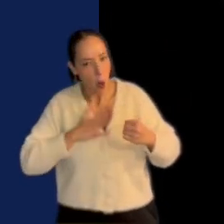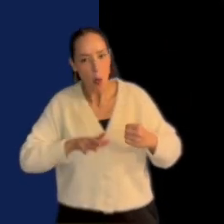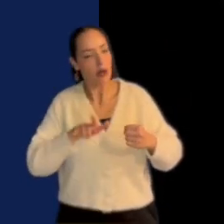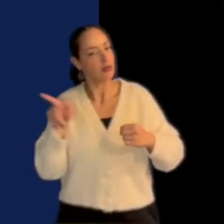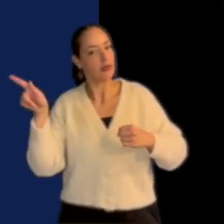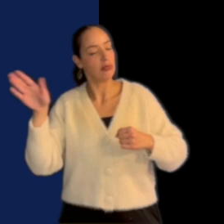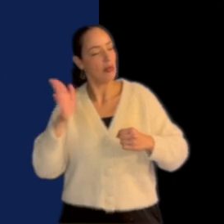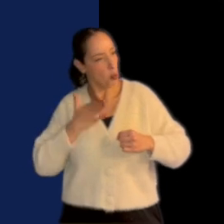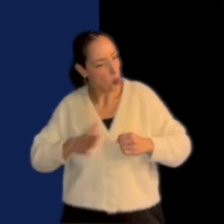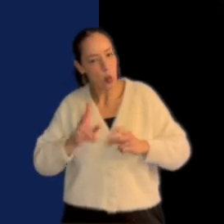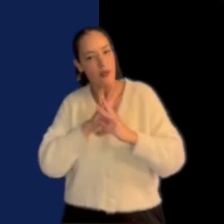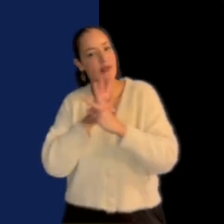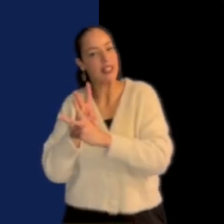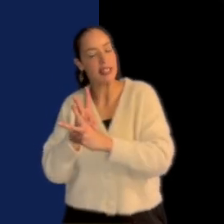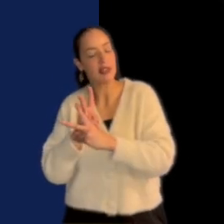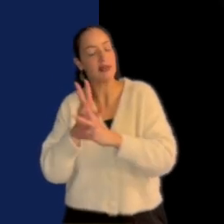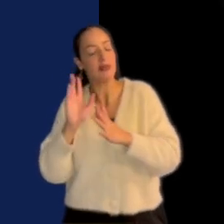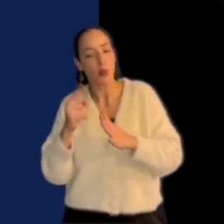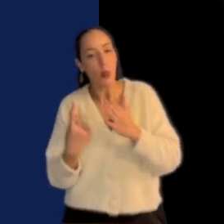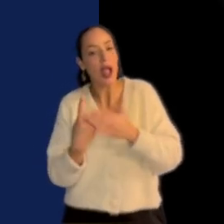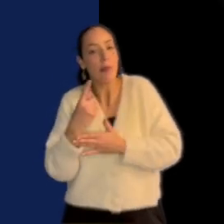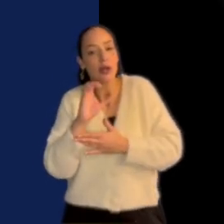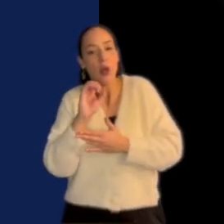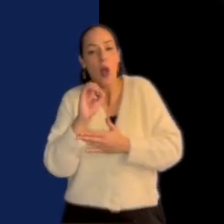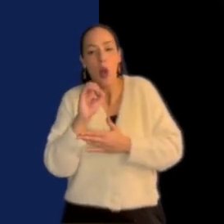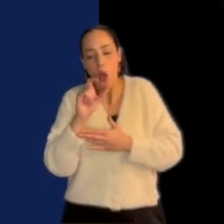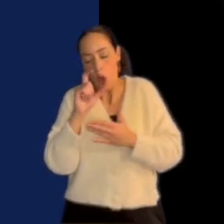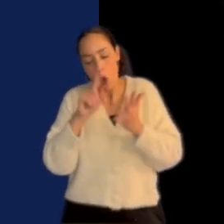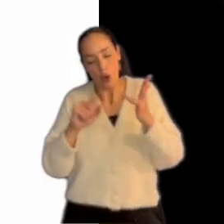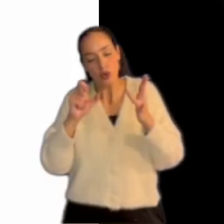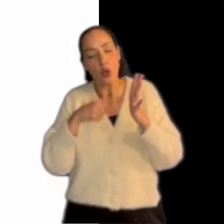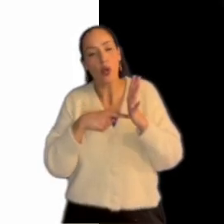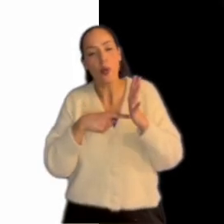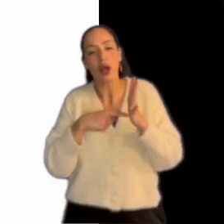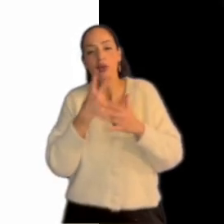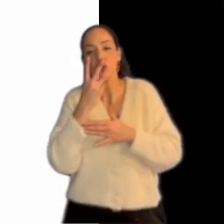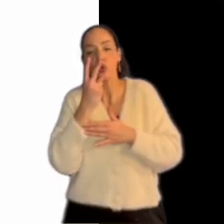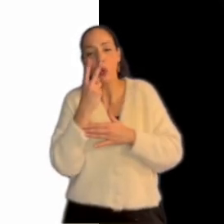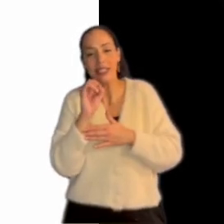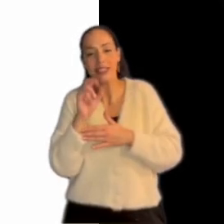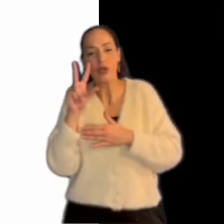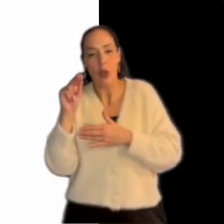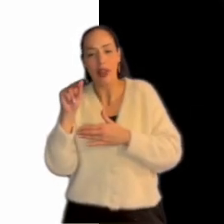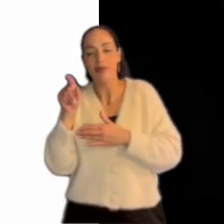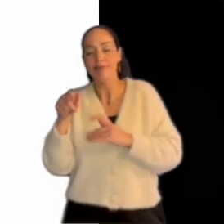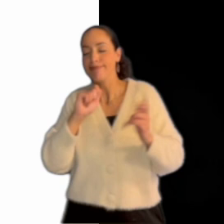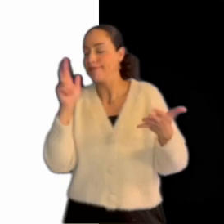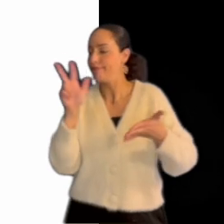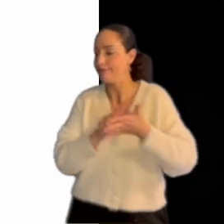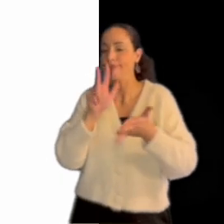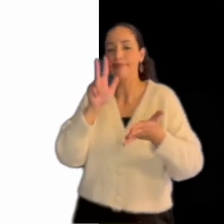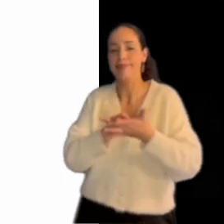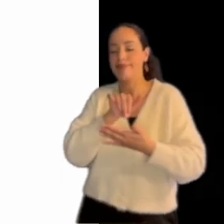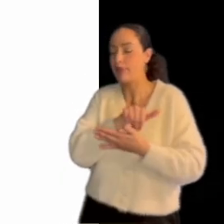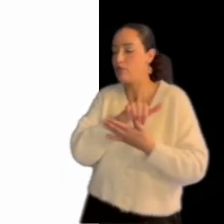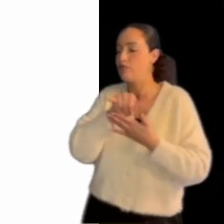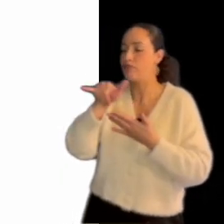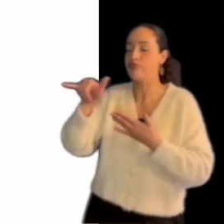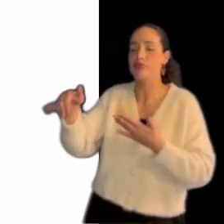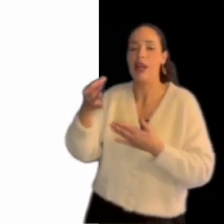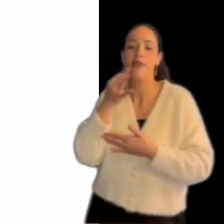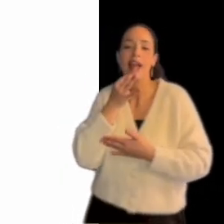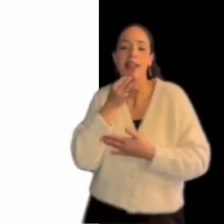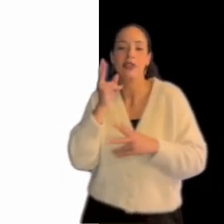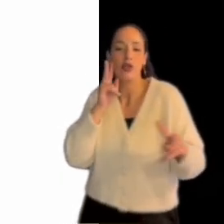October 2012, she was granted her request to travel to Afghanistan. The impact of being able to do this is perhaps best captured in